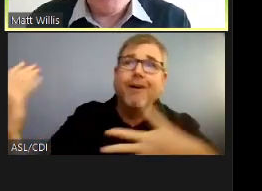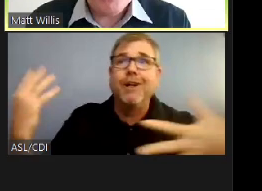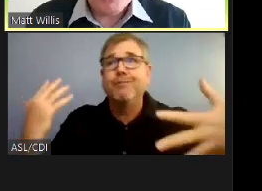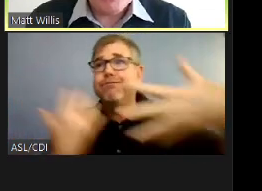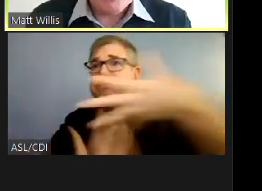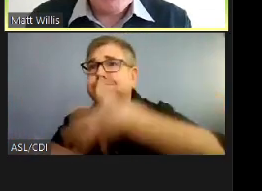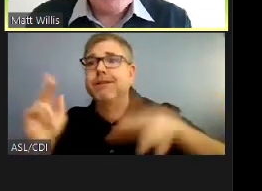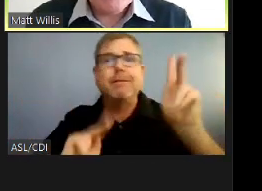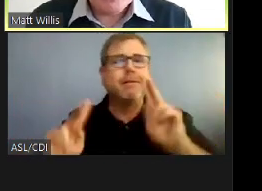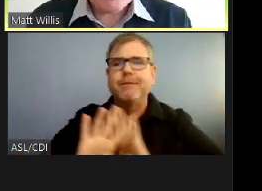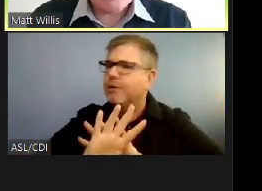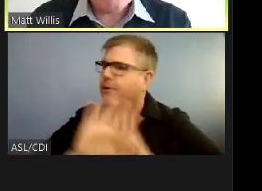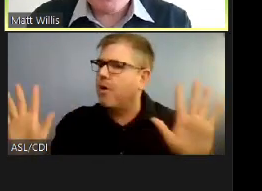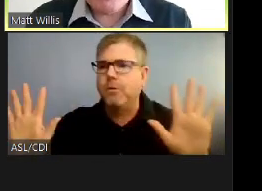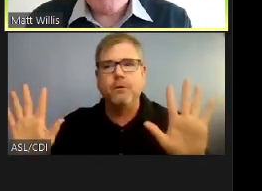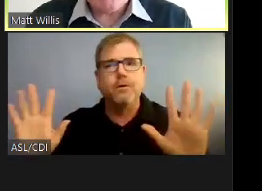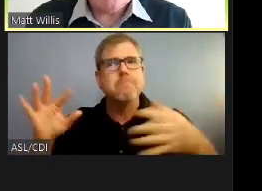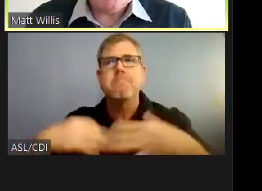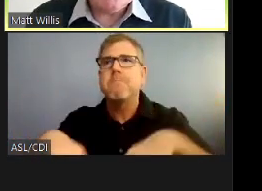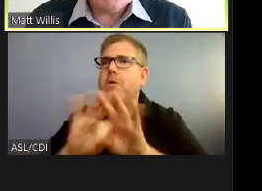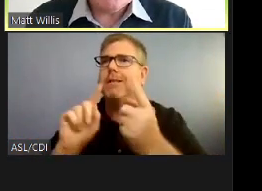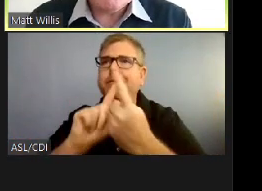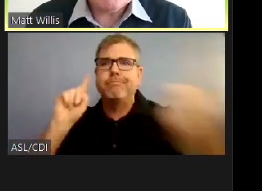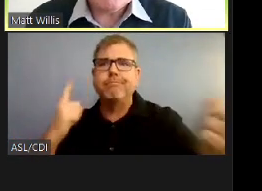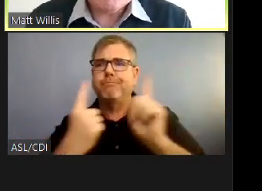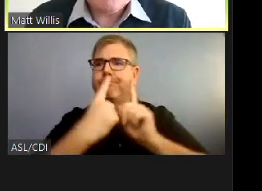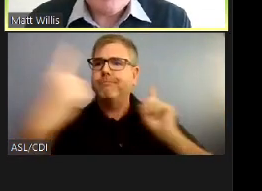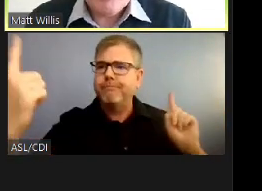businesses. Next slide, please.